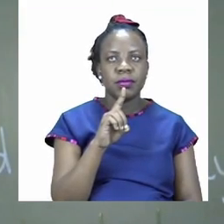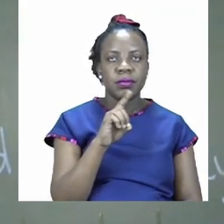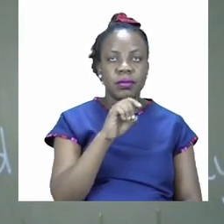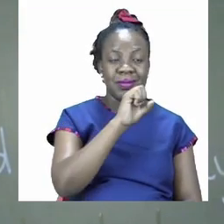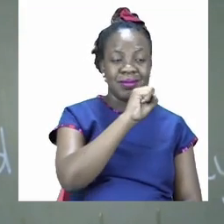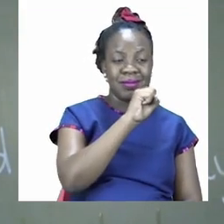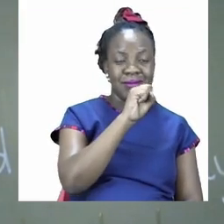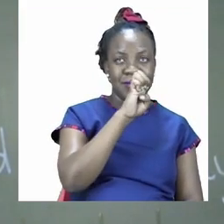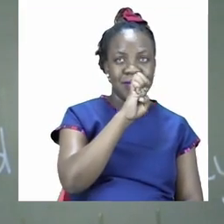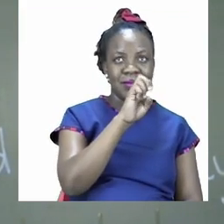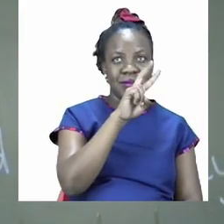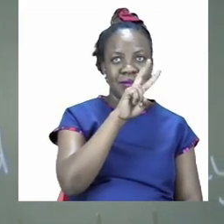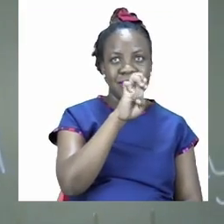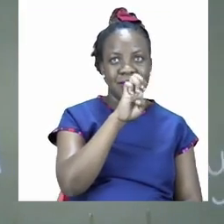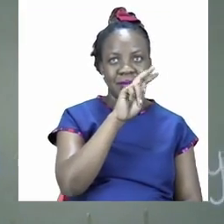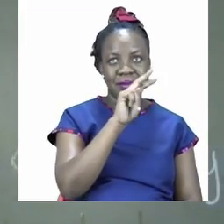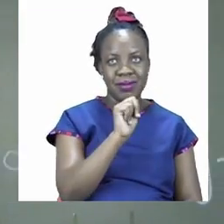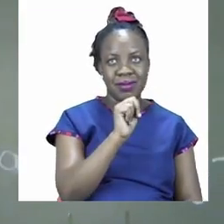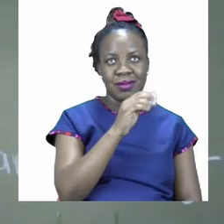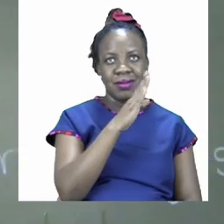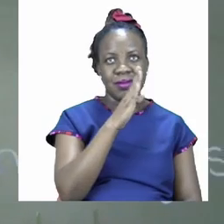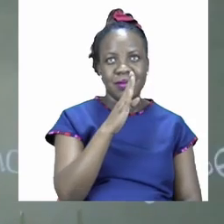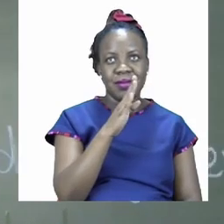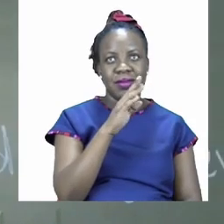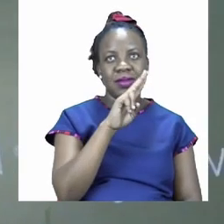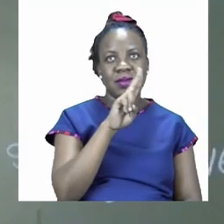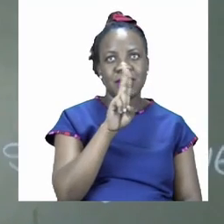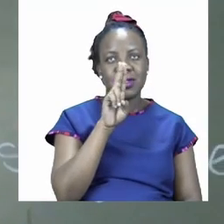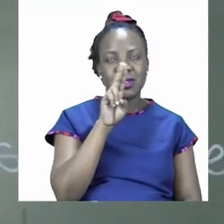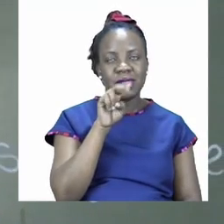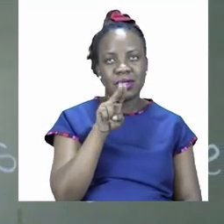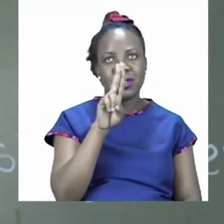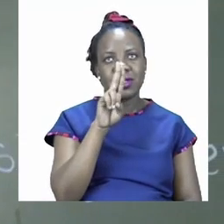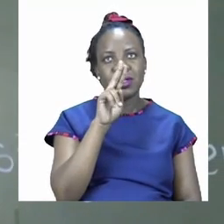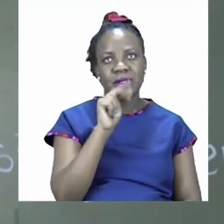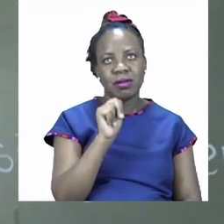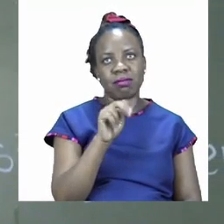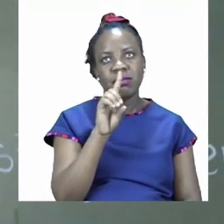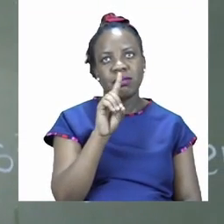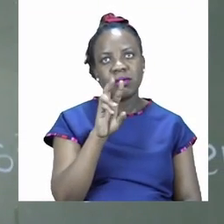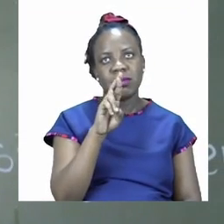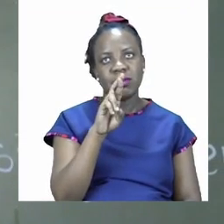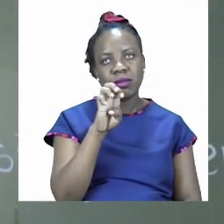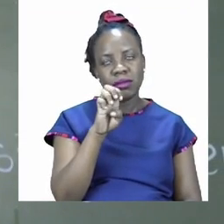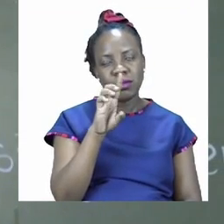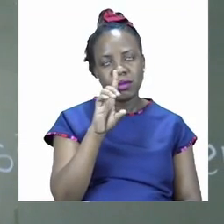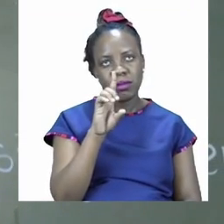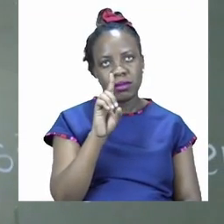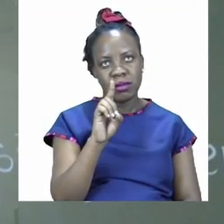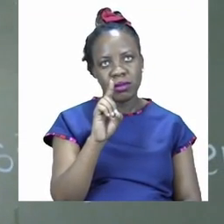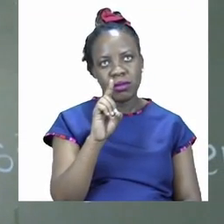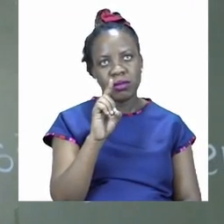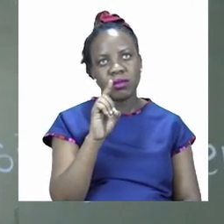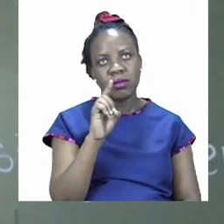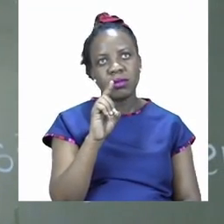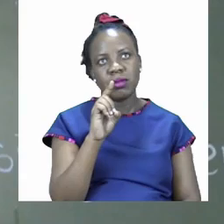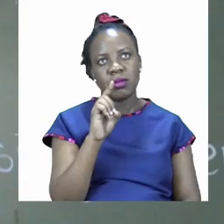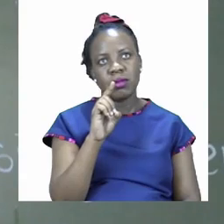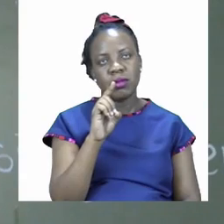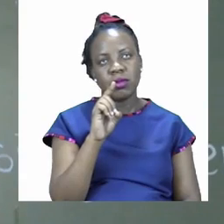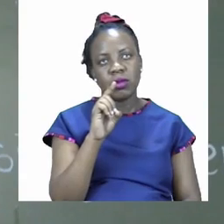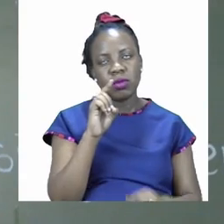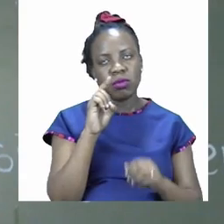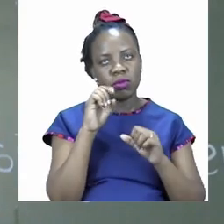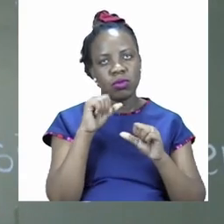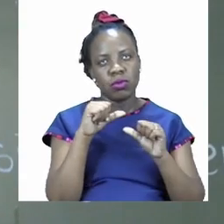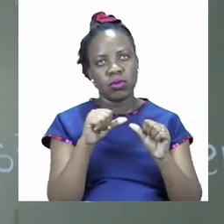700, but I'm not done. I've only done this part of our numerals. Now it's time for me to write 32. Now we